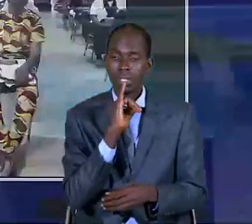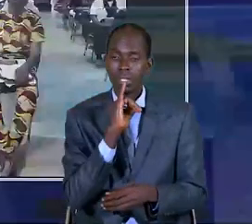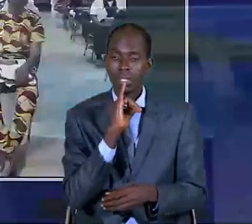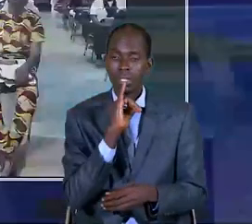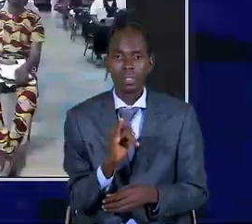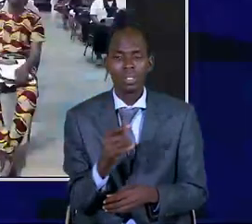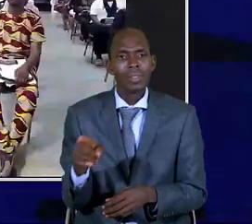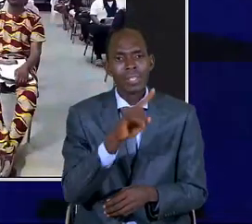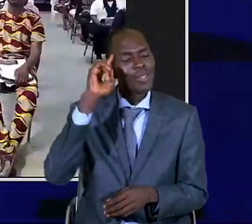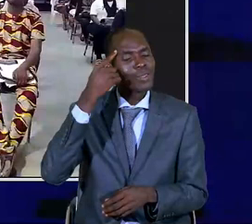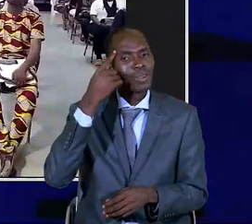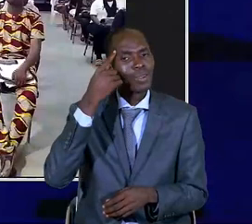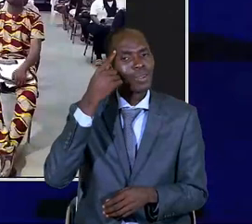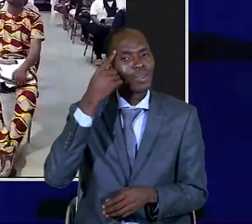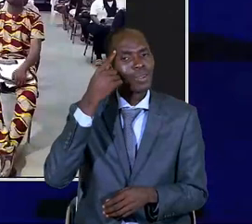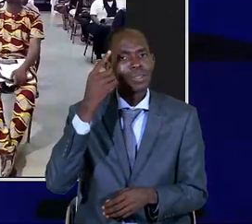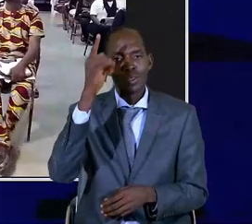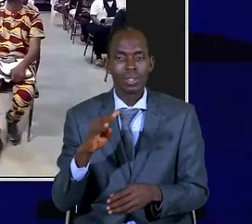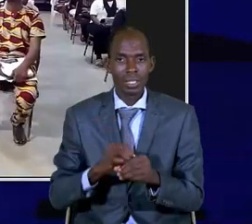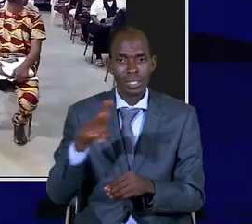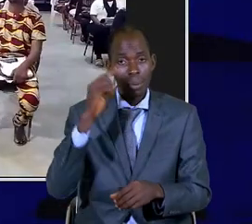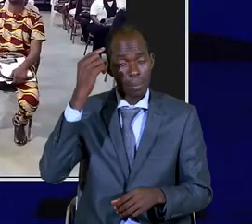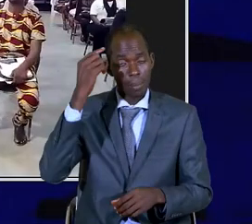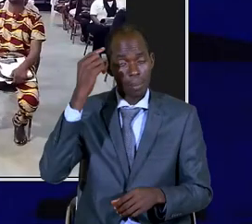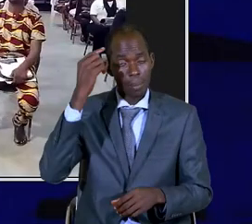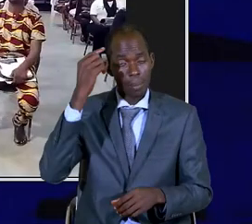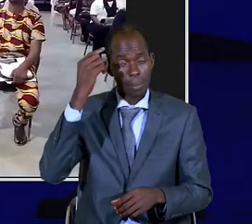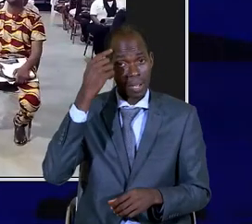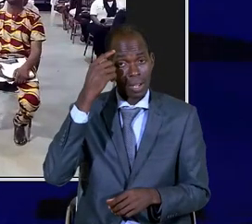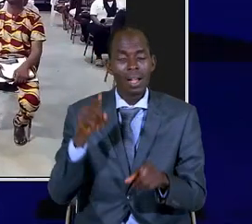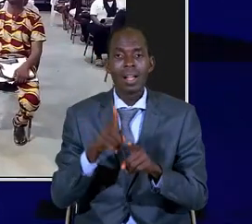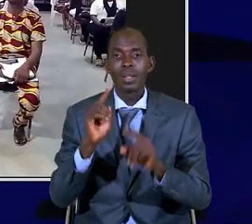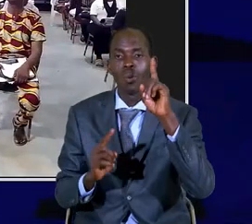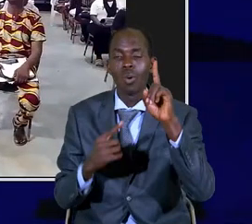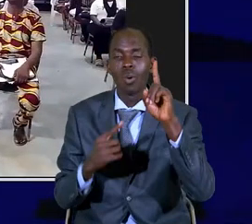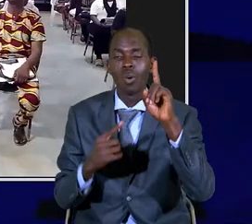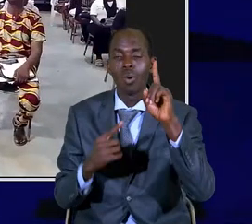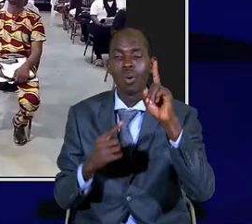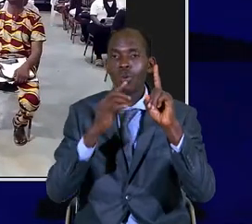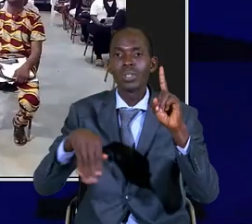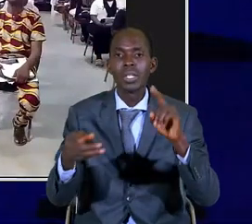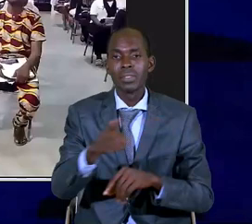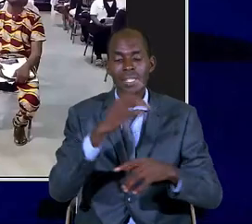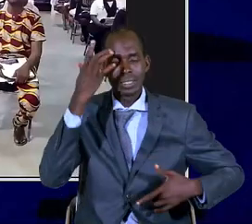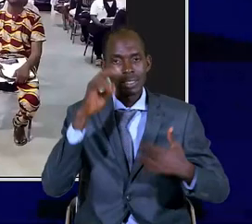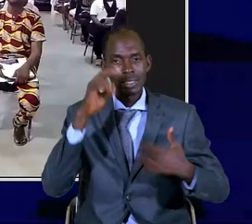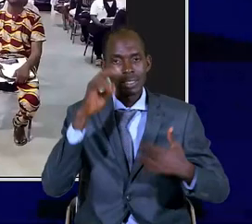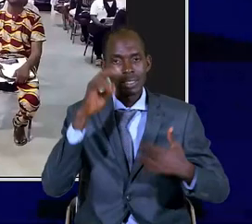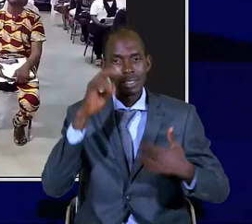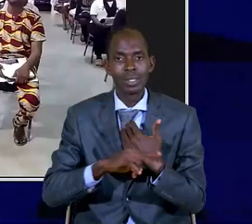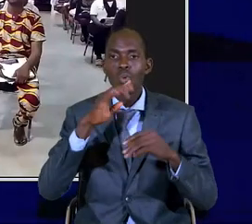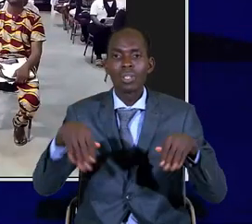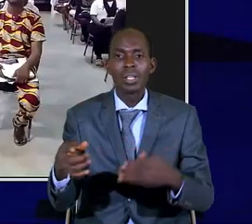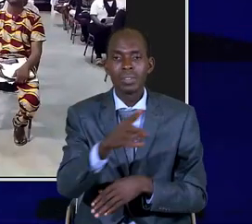saw God in their mind as the one who gave them sickness, who gave them infirmity,